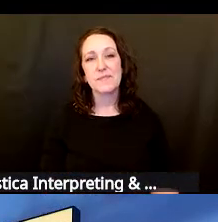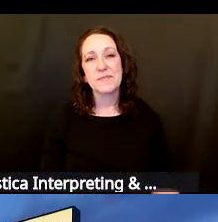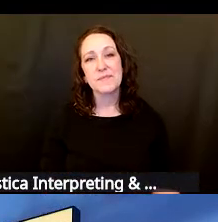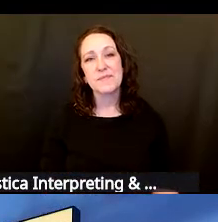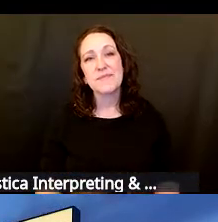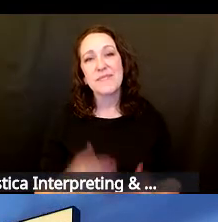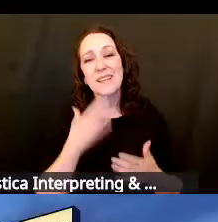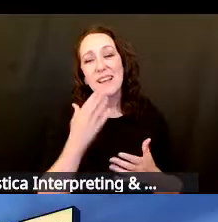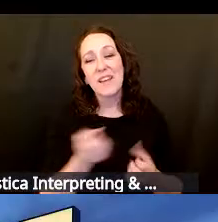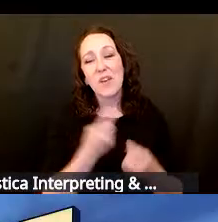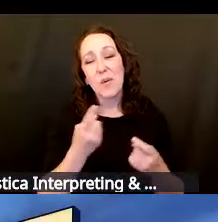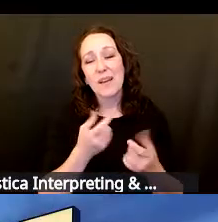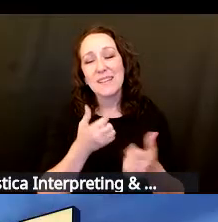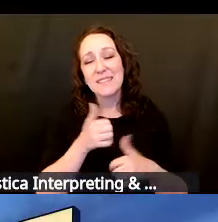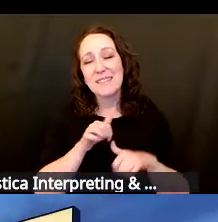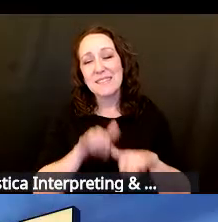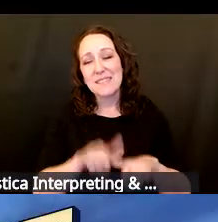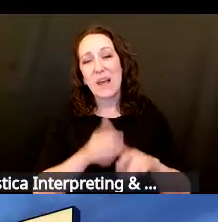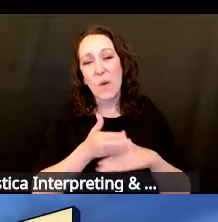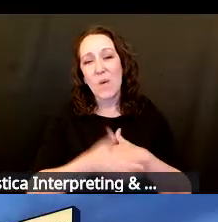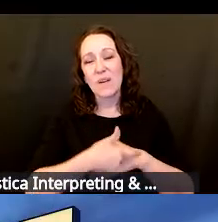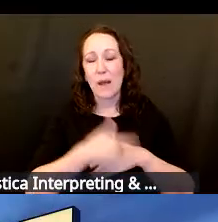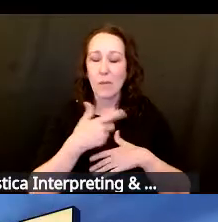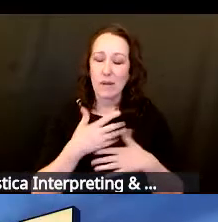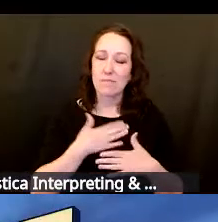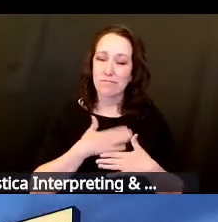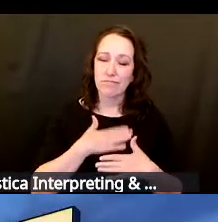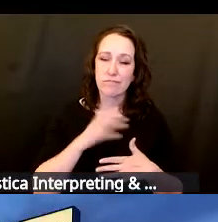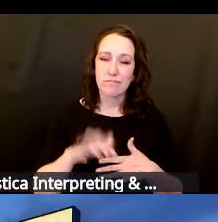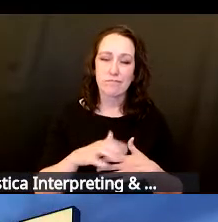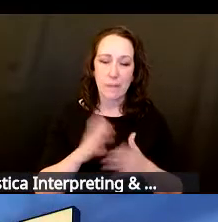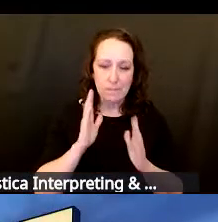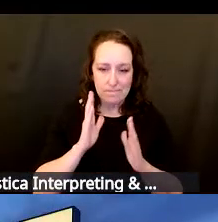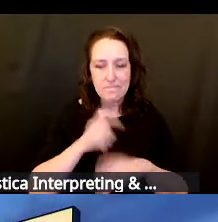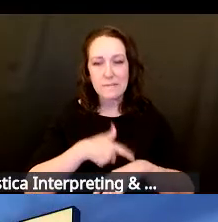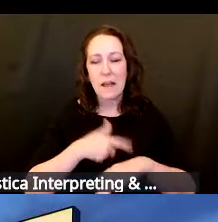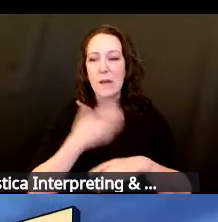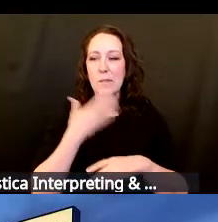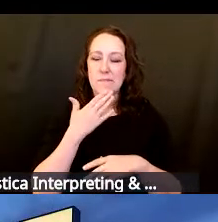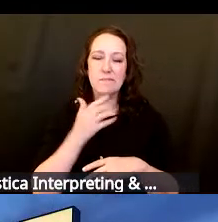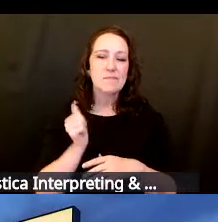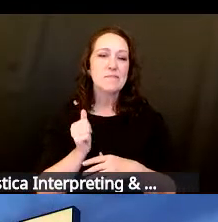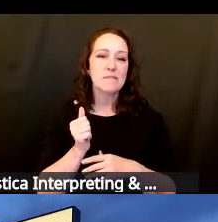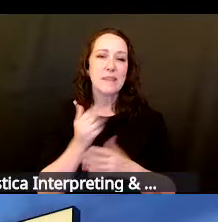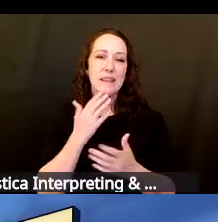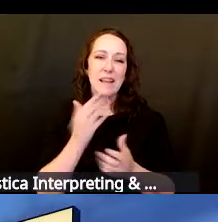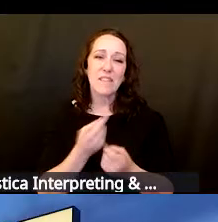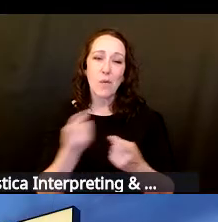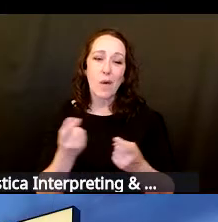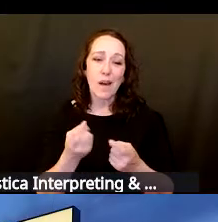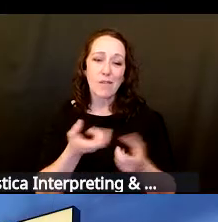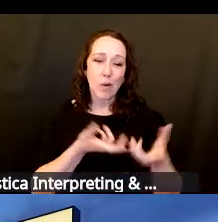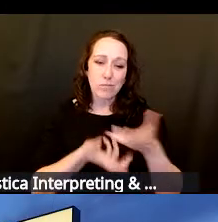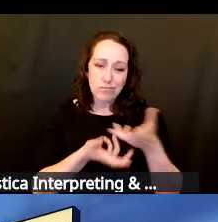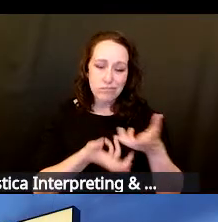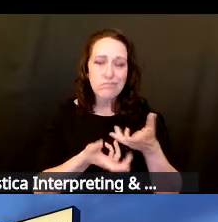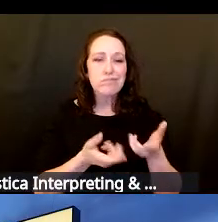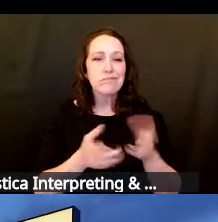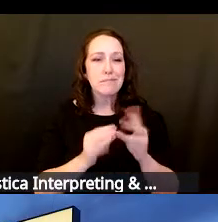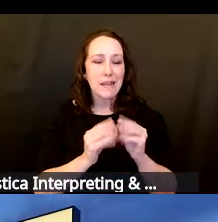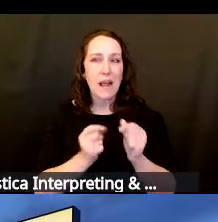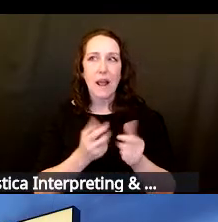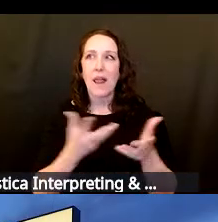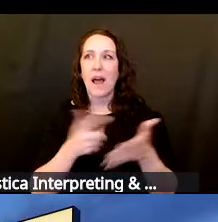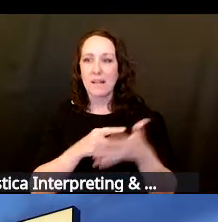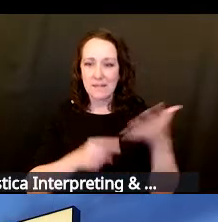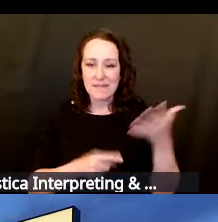everyone for staying over time. We're really mindful of your time and appreciate it. And really thank everyone for an engaged meeting. A lot was covered, and so we